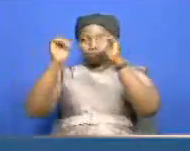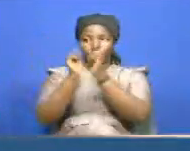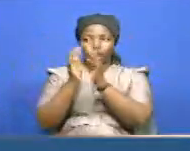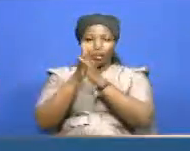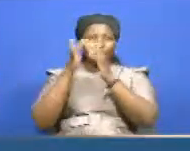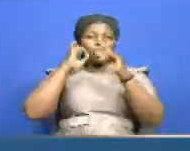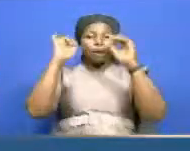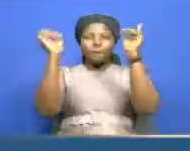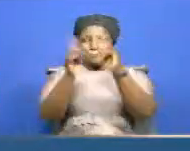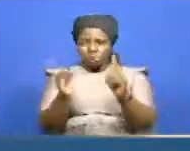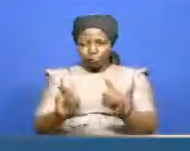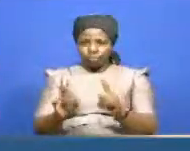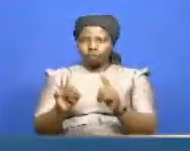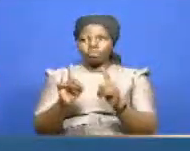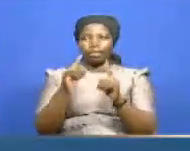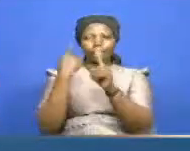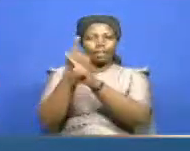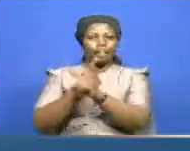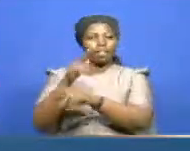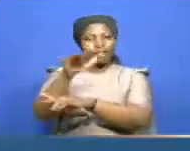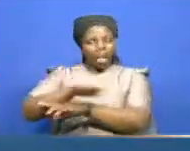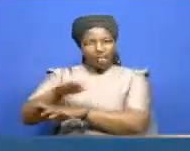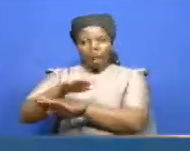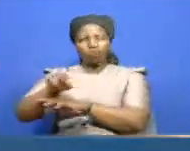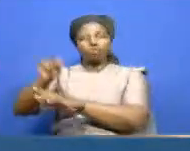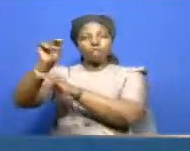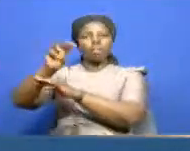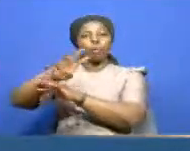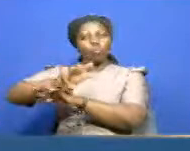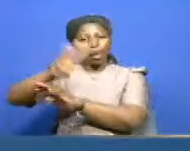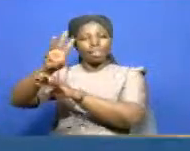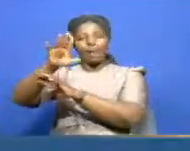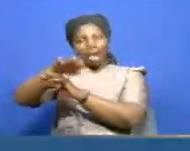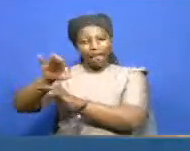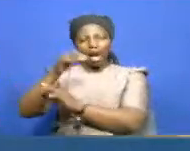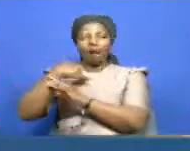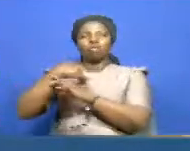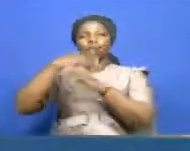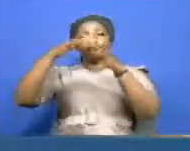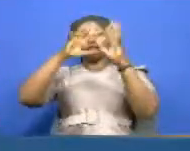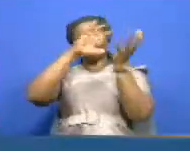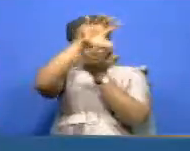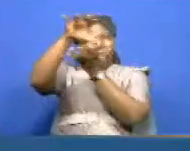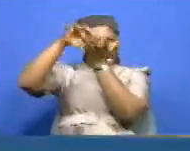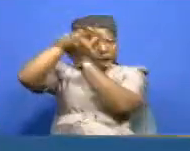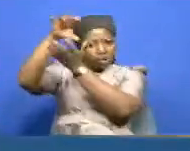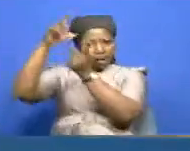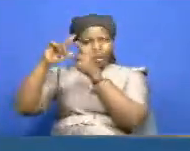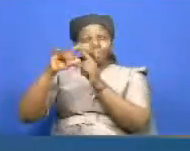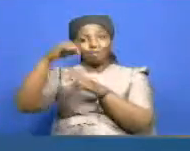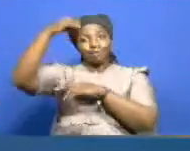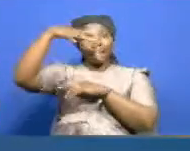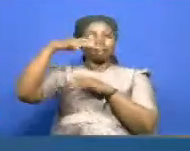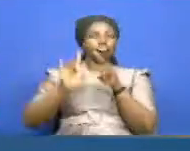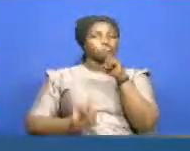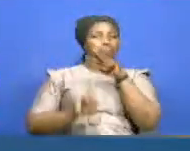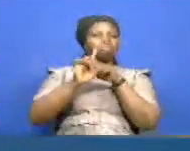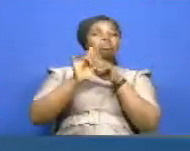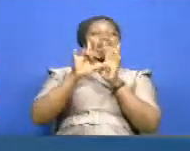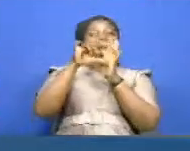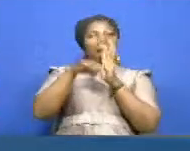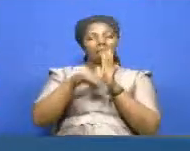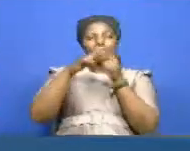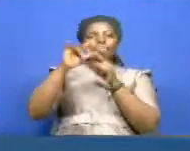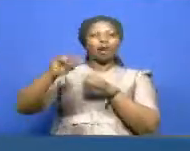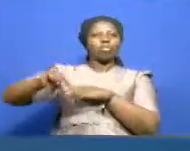over several places. The northwestern parts of the country, though it will be cloudy, sunny intervals will prevail, and the northeastern parts of the